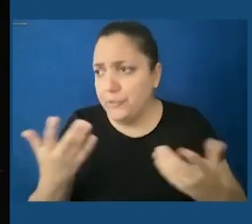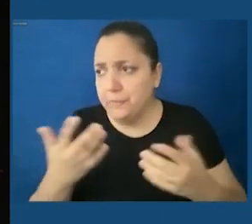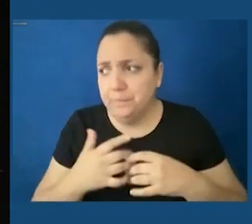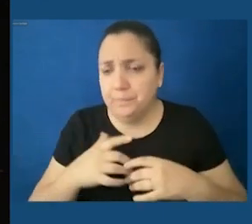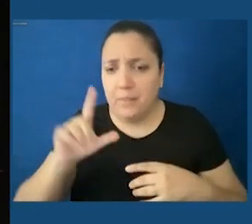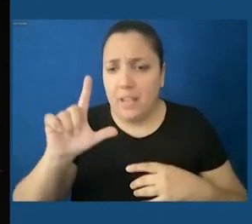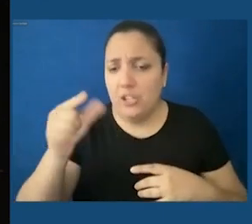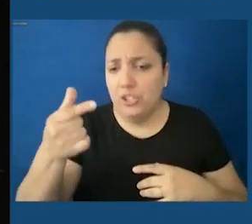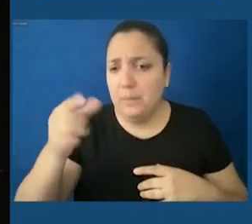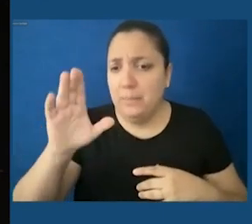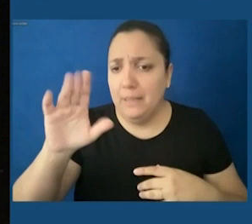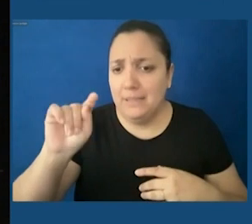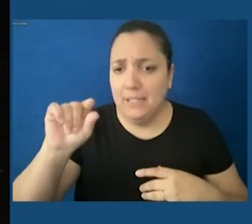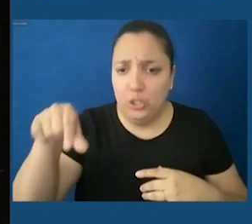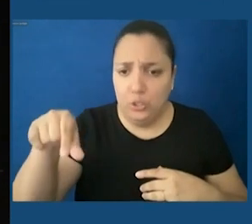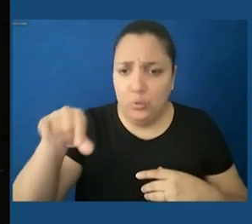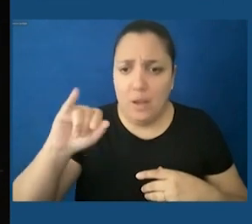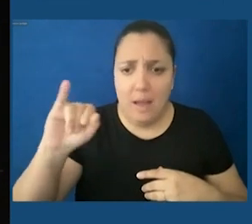LGBTQIA,